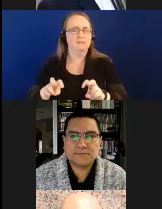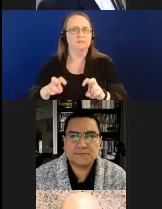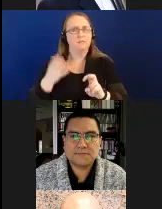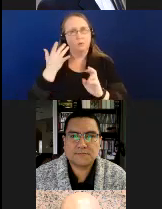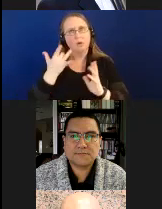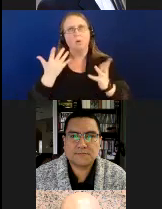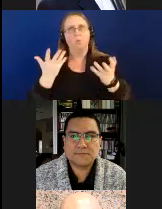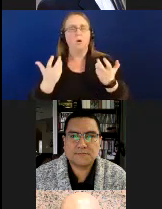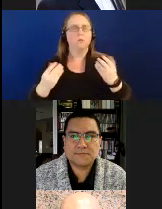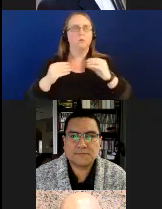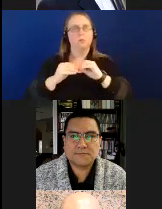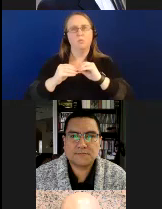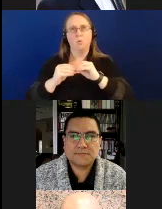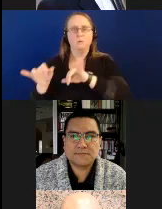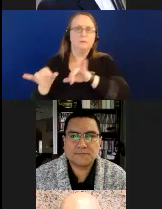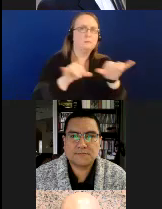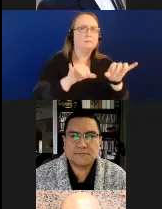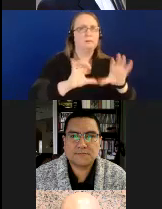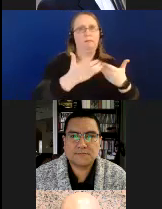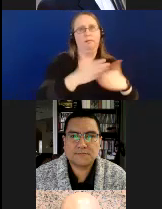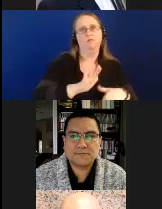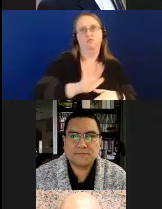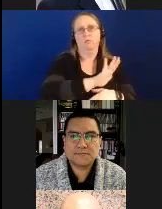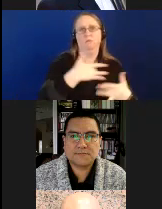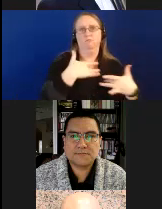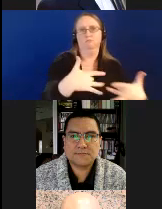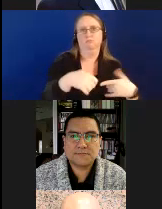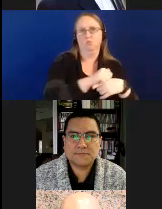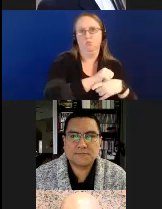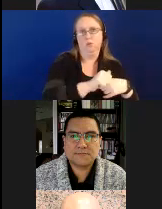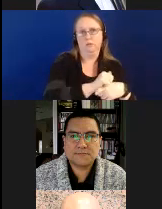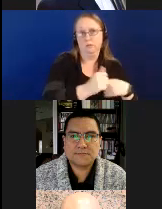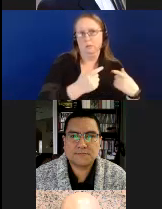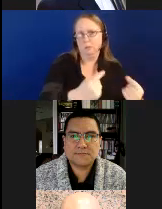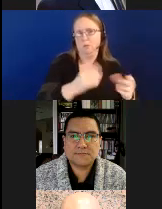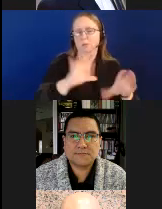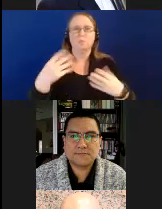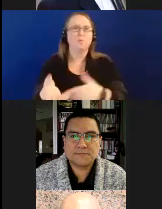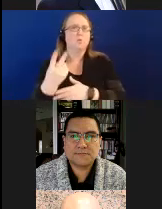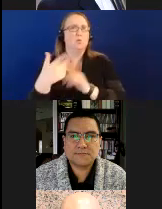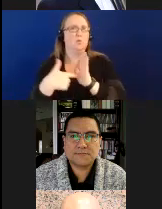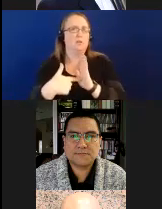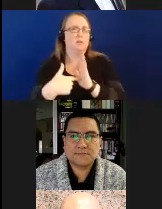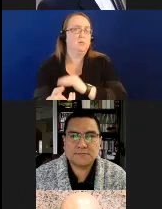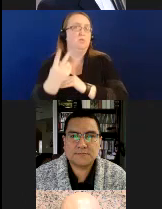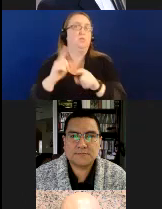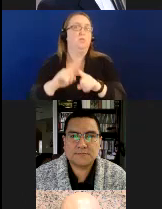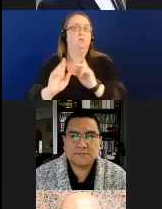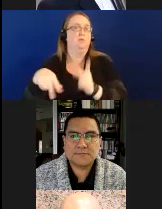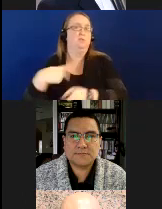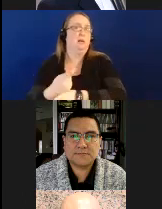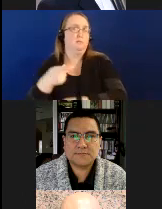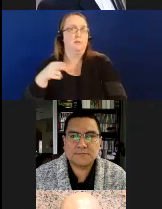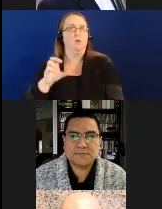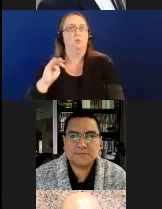we're hearing the classroom practices look like. So let me just give you 2 examples of 2 types of prompts. So here are 2